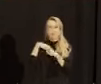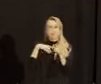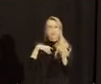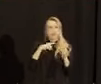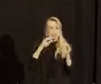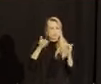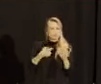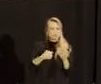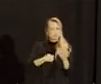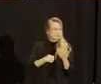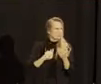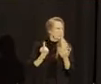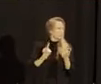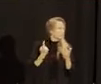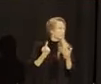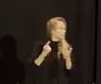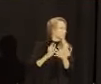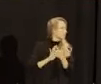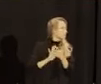Converse.